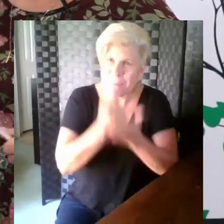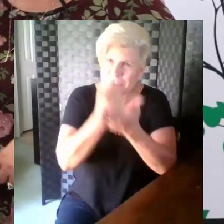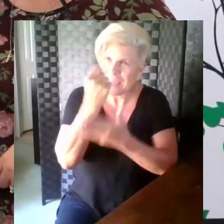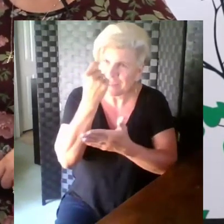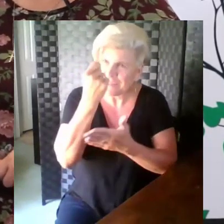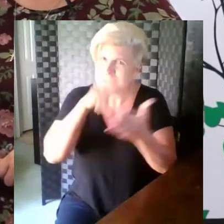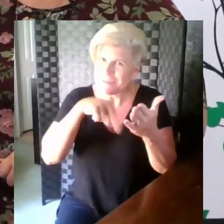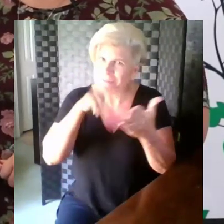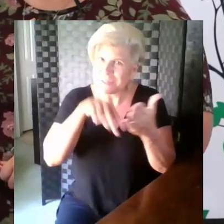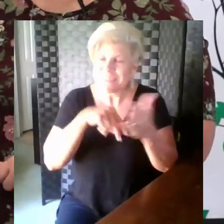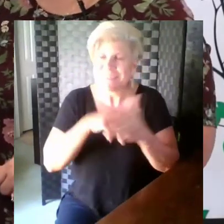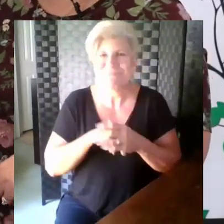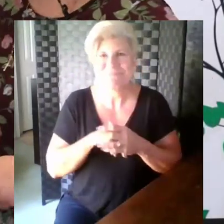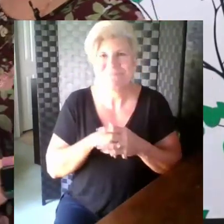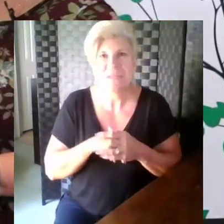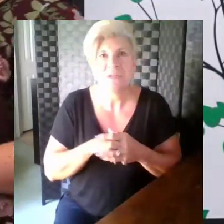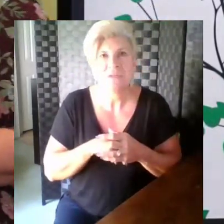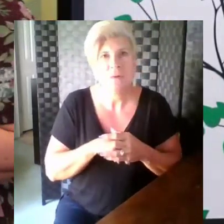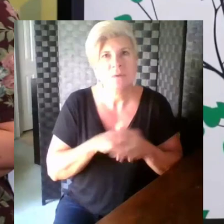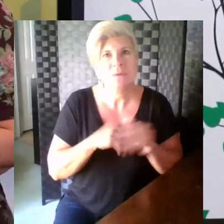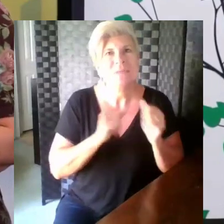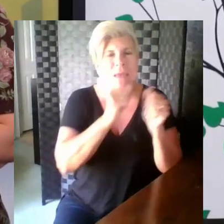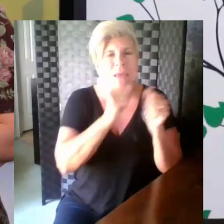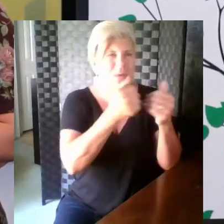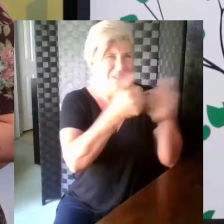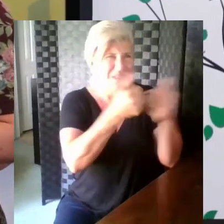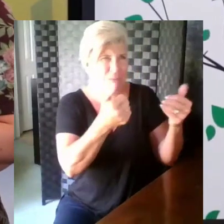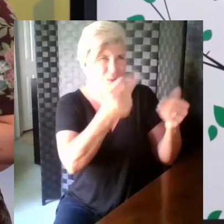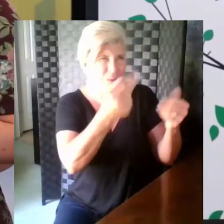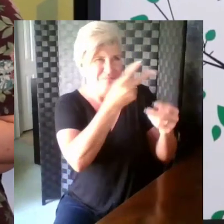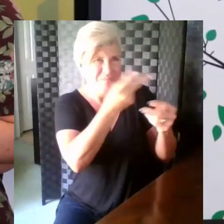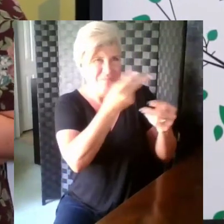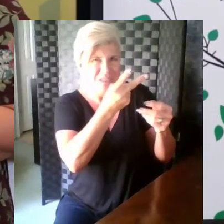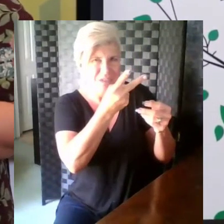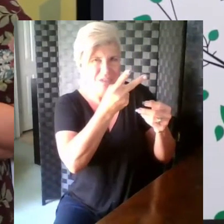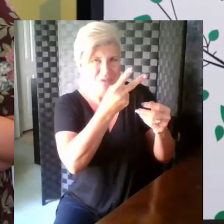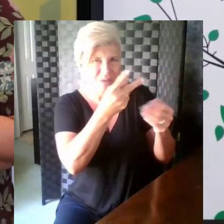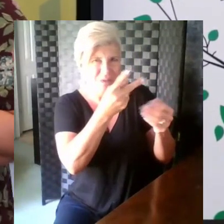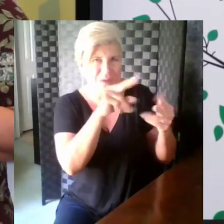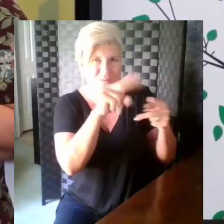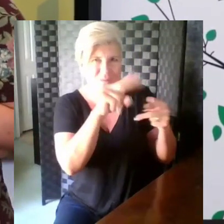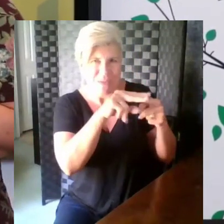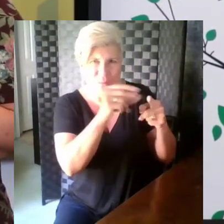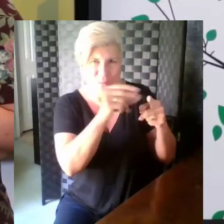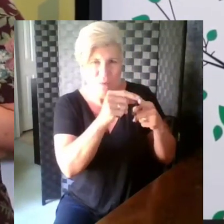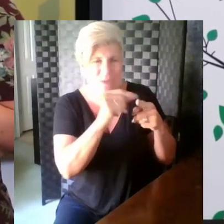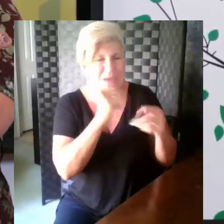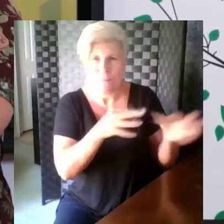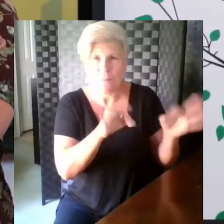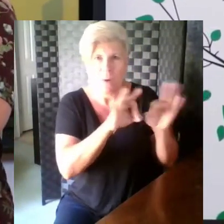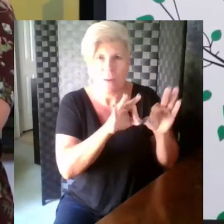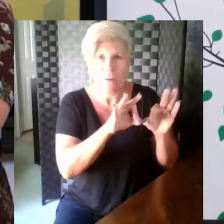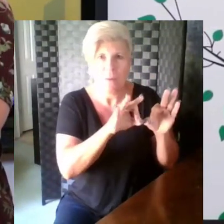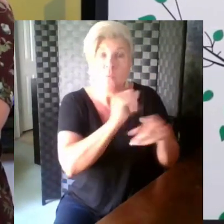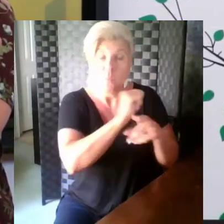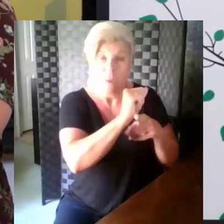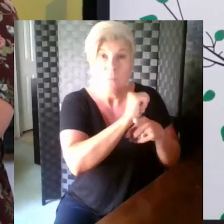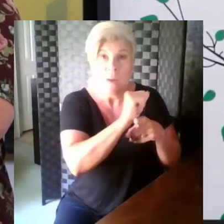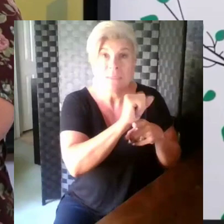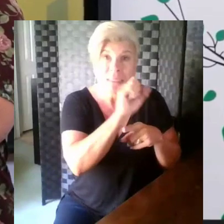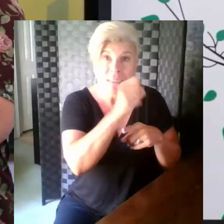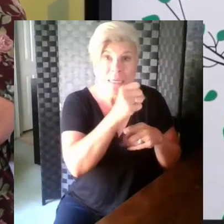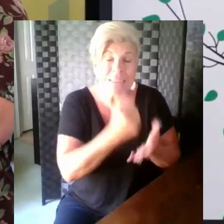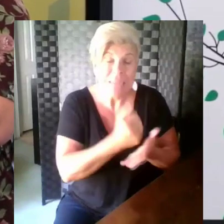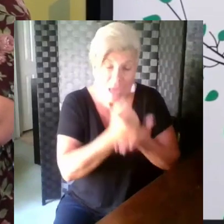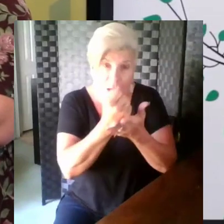understanding what you read. So being able to distinguish between these two things, not really that important. We are practicing it in